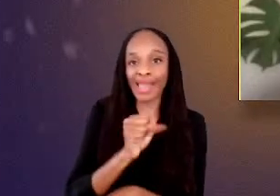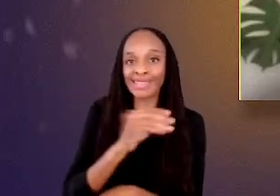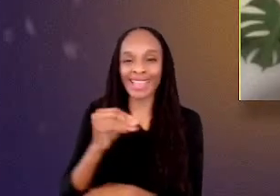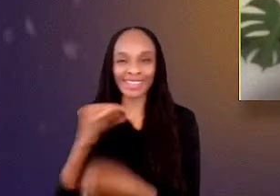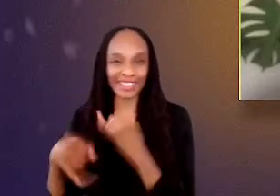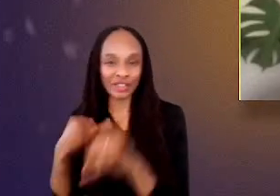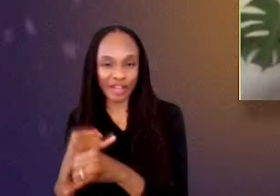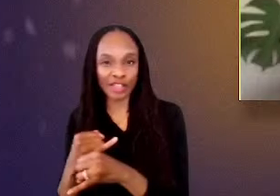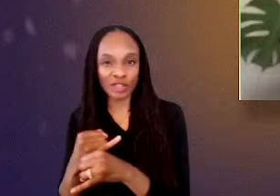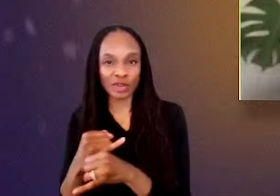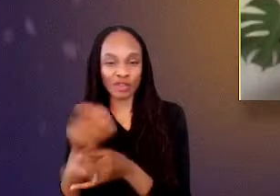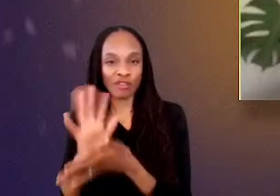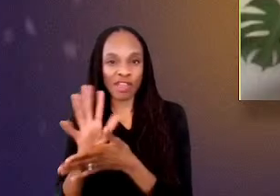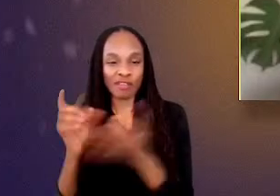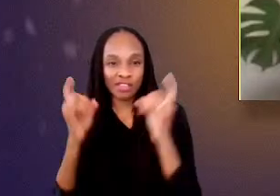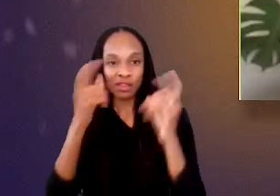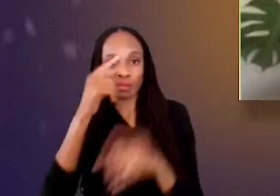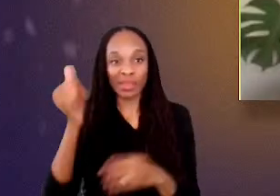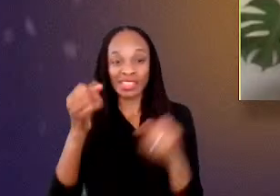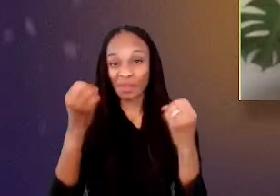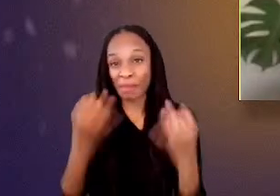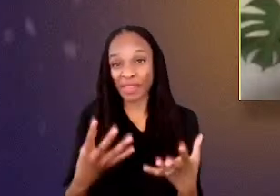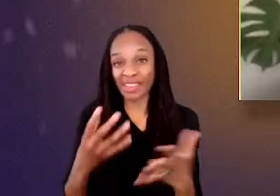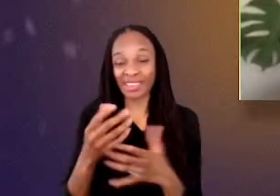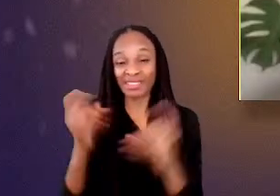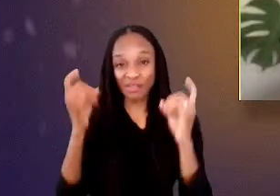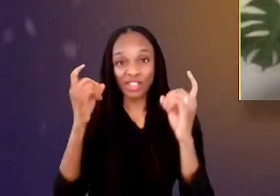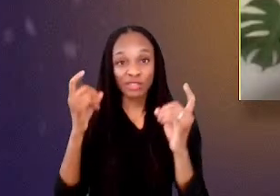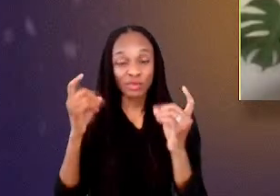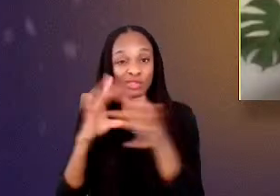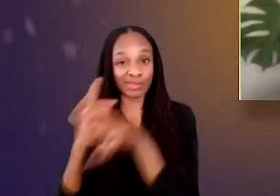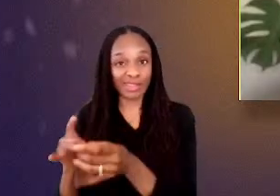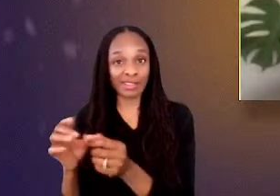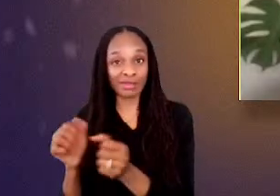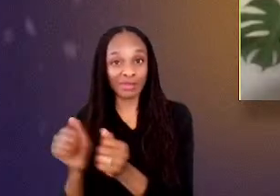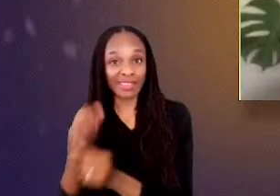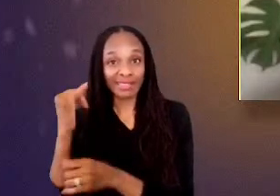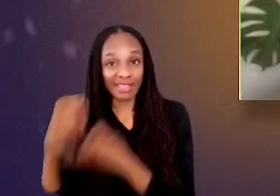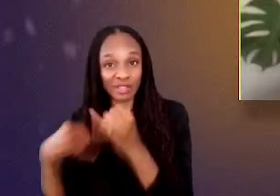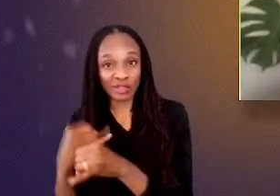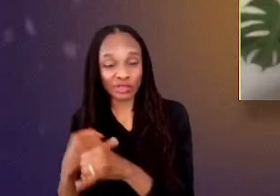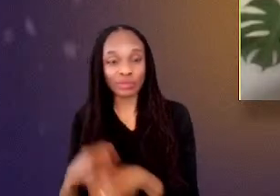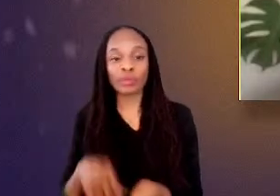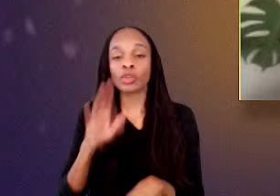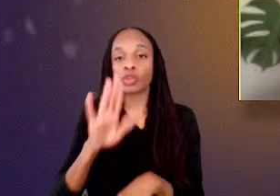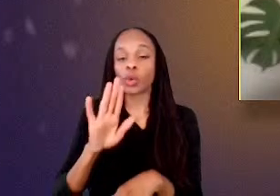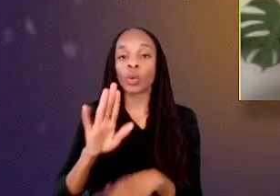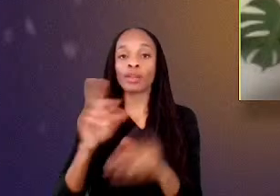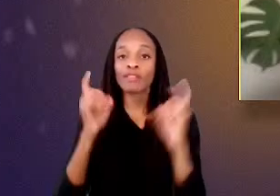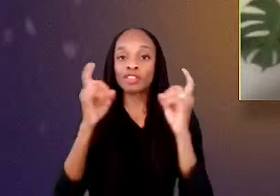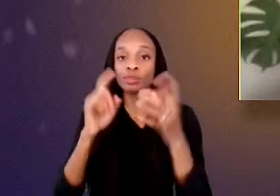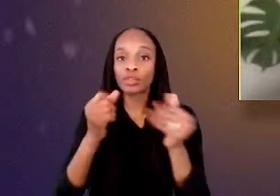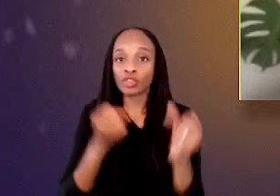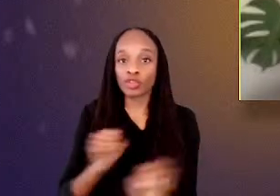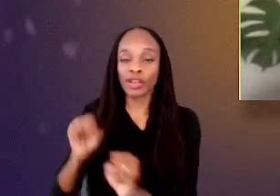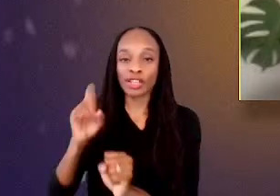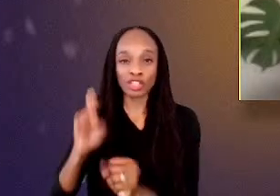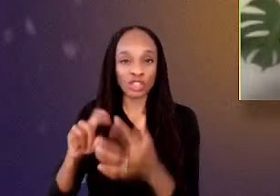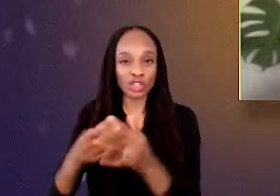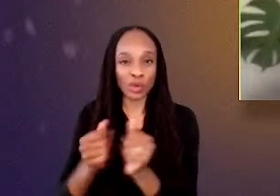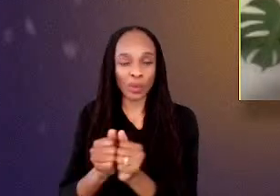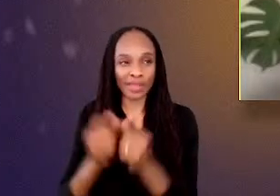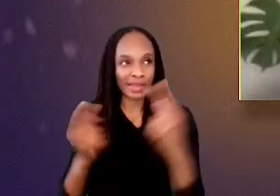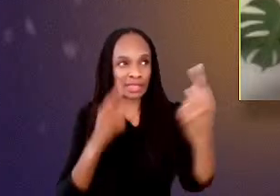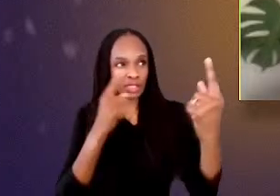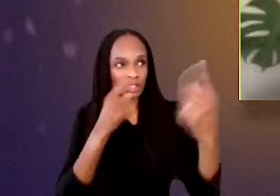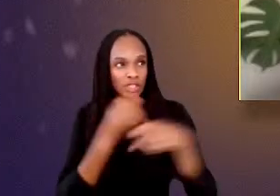because a lot of the Oscar qualifying festivals are international festivals. So your festival strategy should start with an intention to